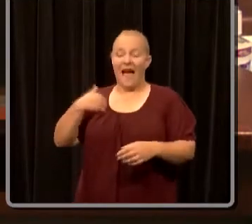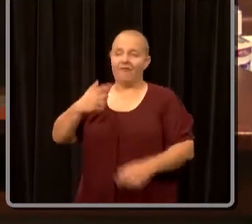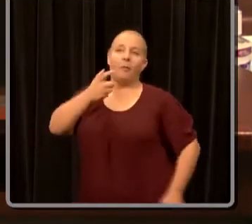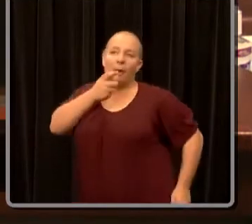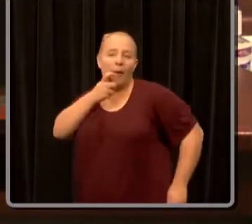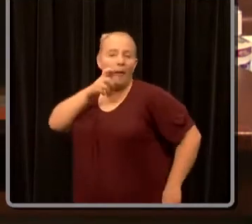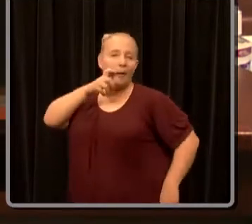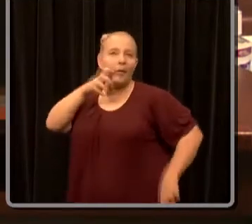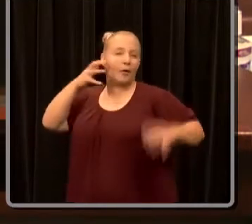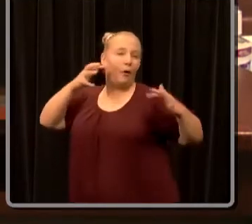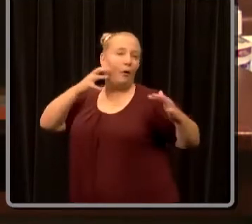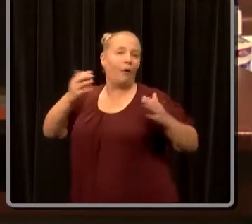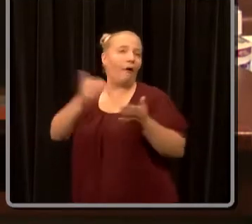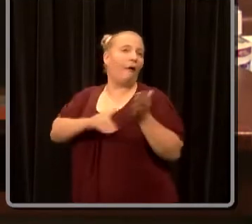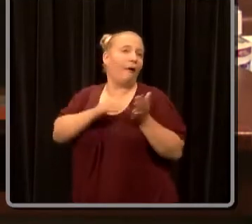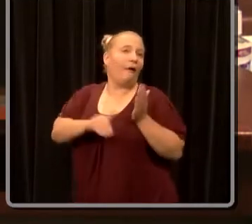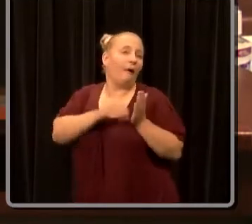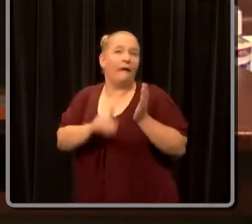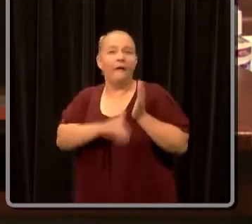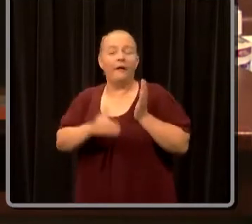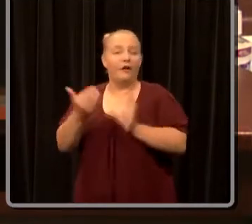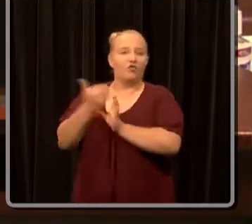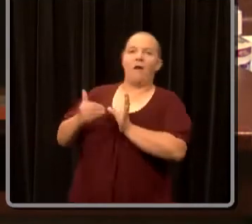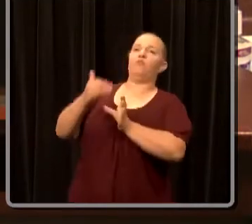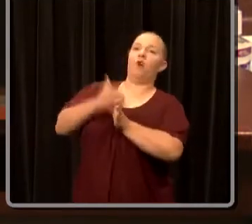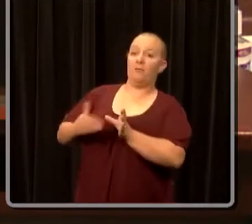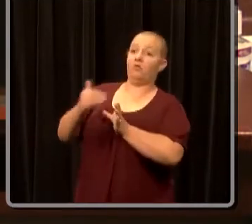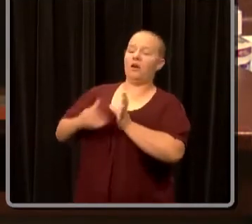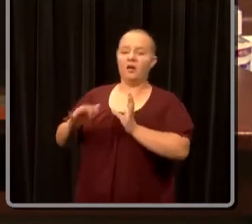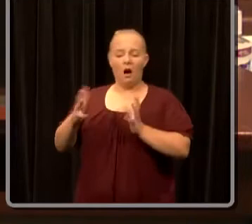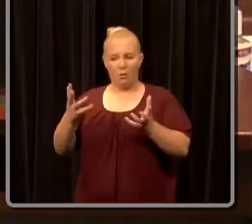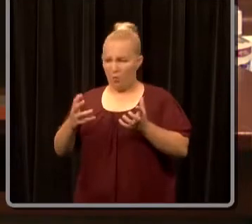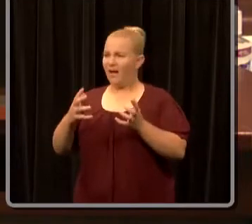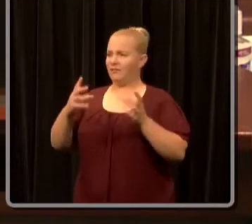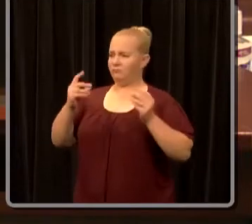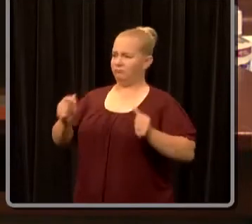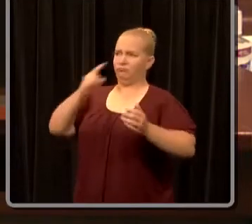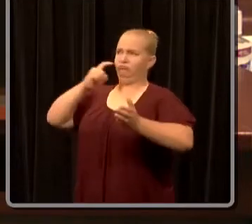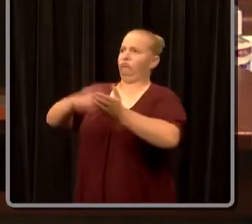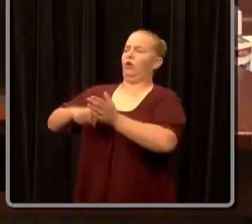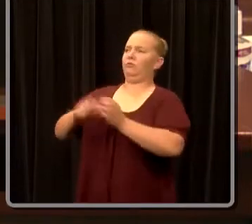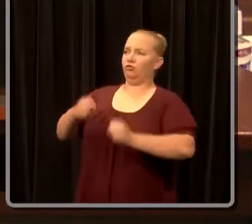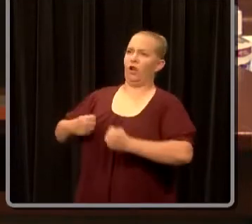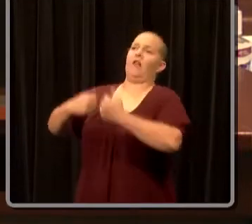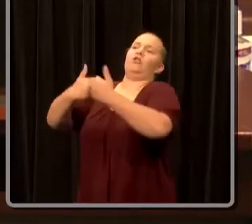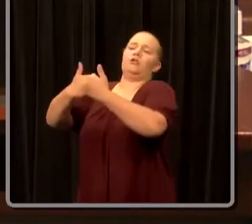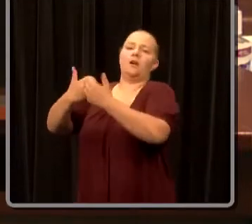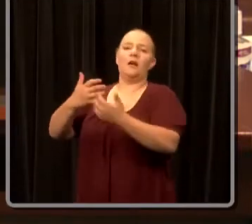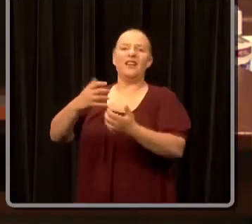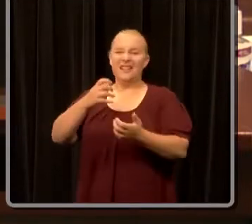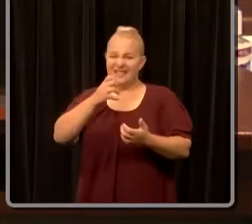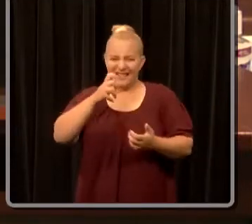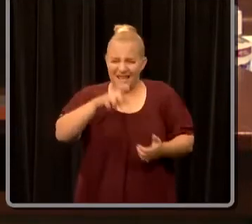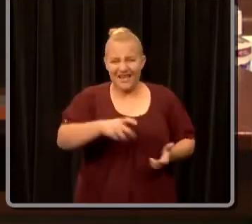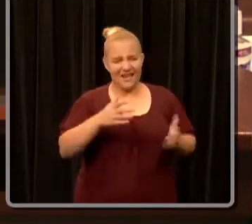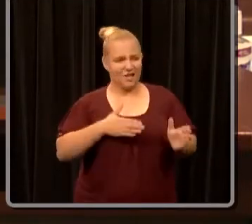on, and certainly we want to attend to whatever the challenge is, but really everybody doesn't need to know, and it doesn't need to disrupt the learning day for all of our